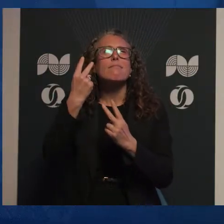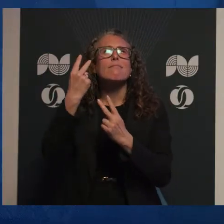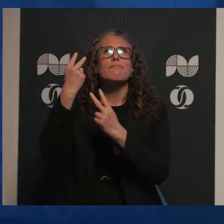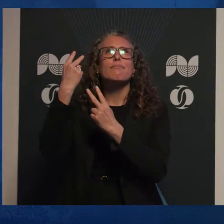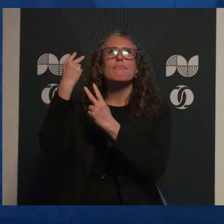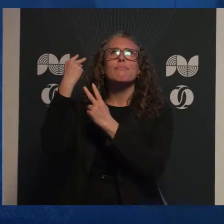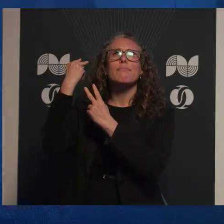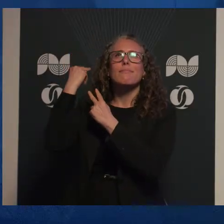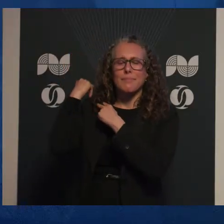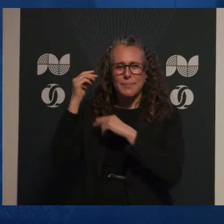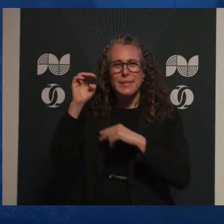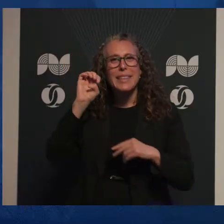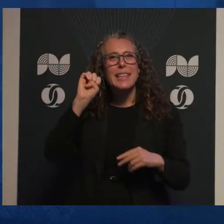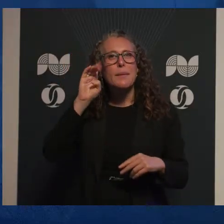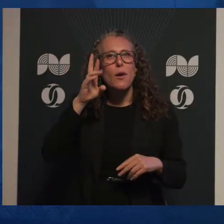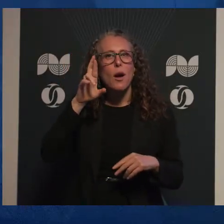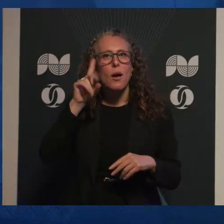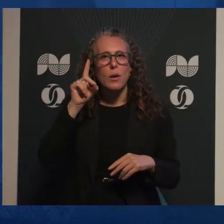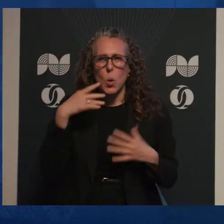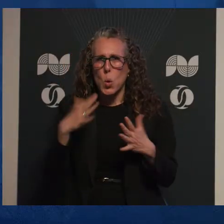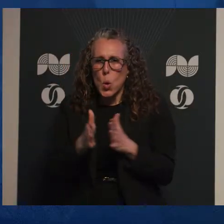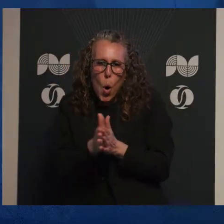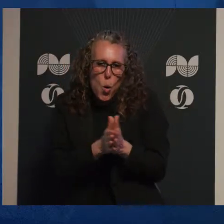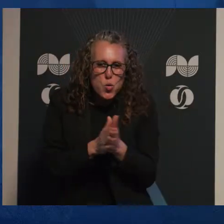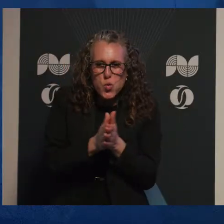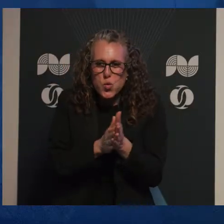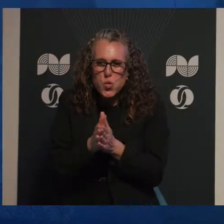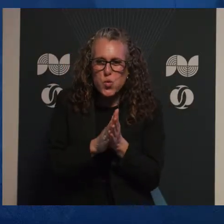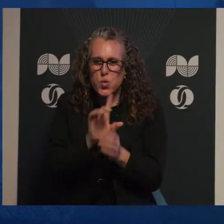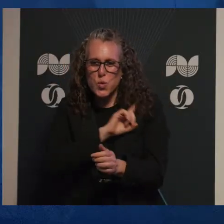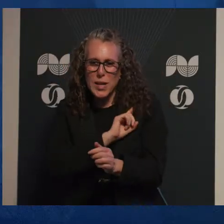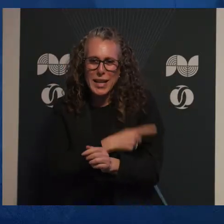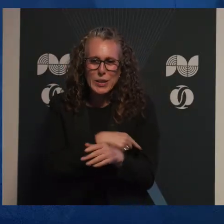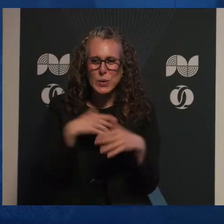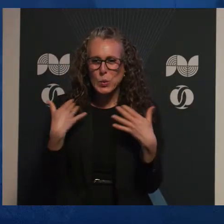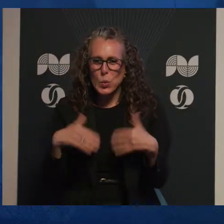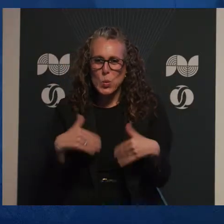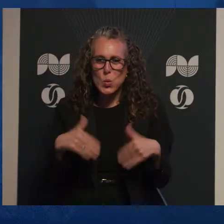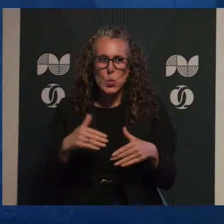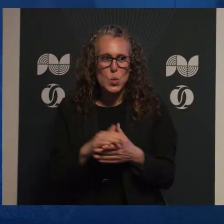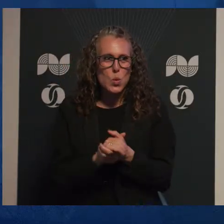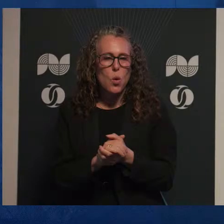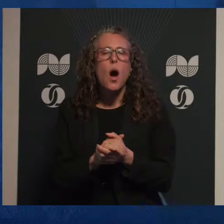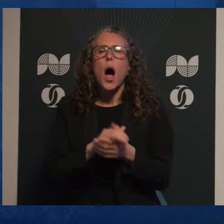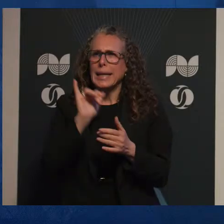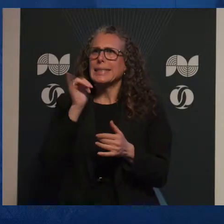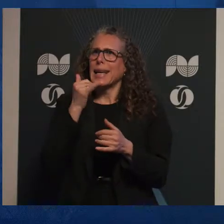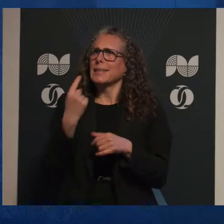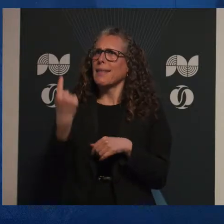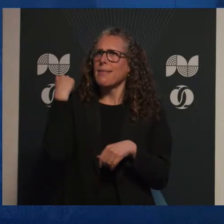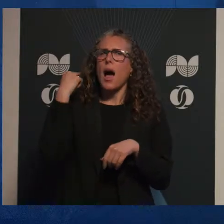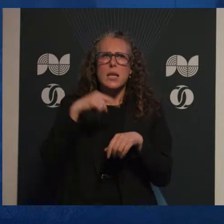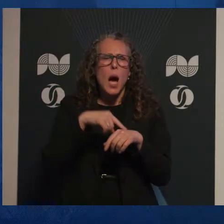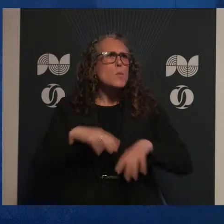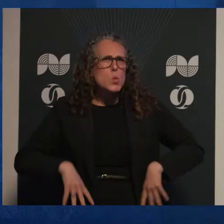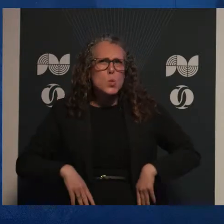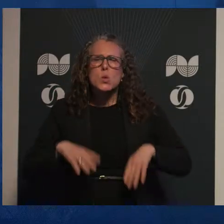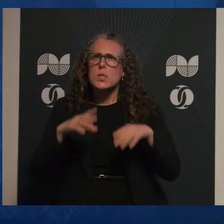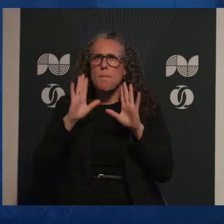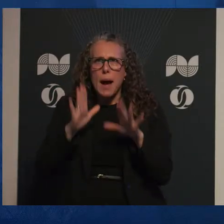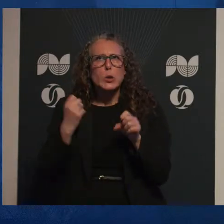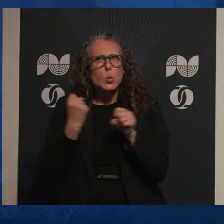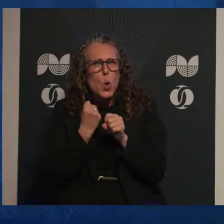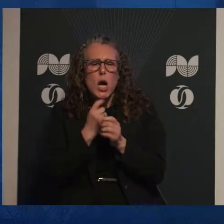the EBRD was very energetic, meaning that probably there were a lot of challenges to be accomplished in many